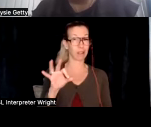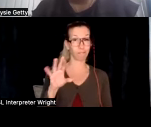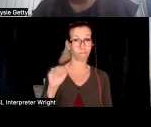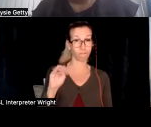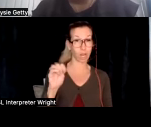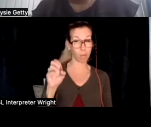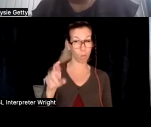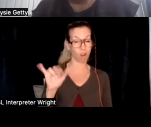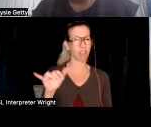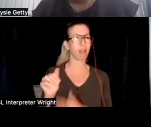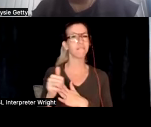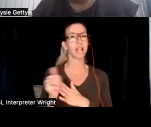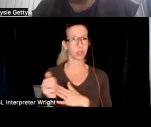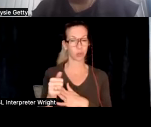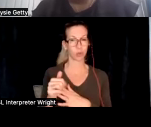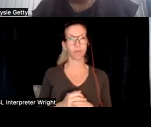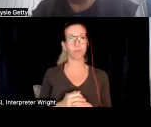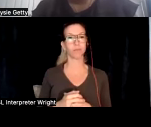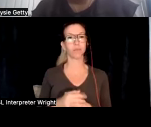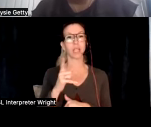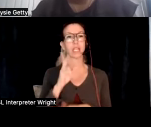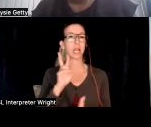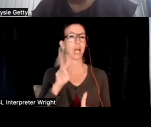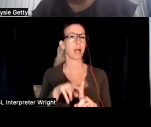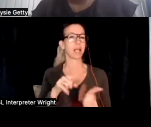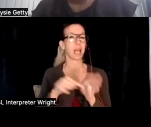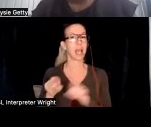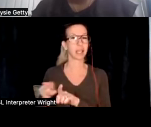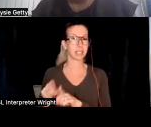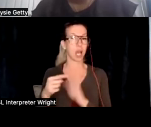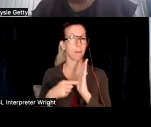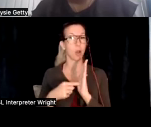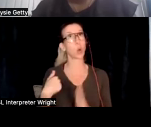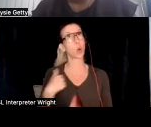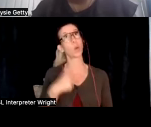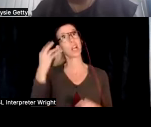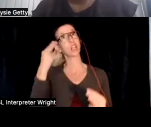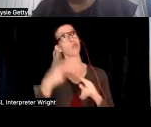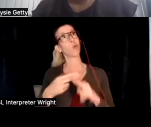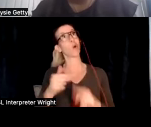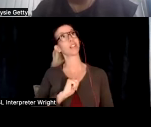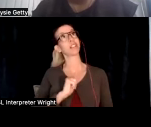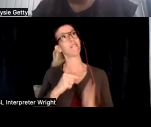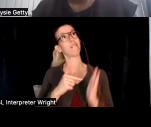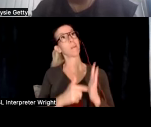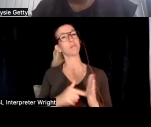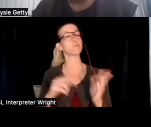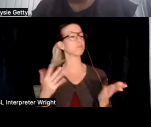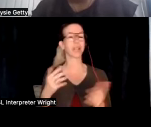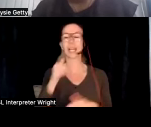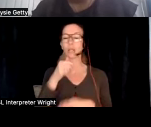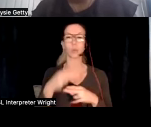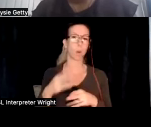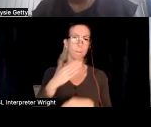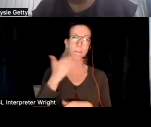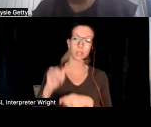the word was used already, applied to us as a model, and we actually don't think of ourselves as a model. So this is not a best practice model where you have to